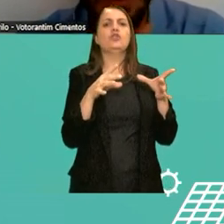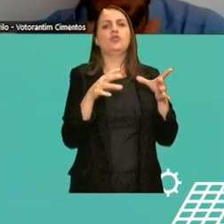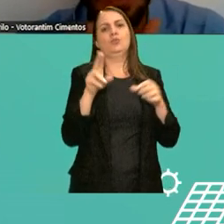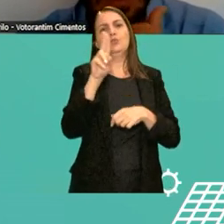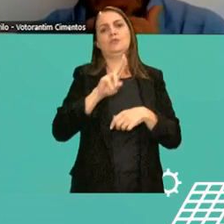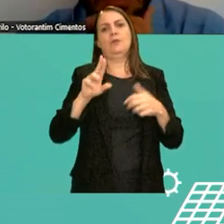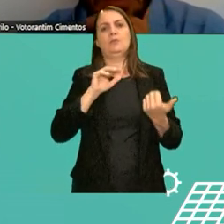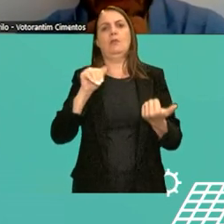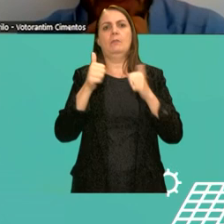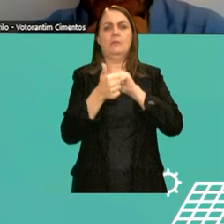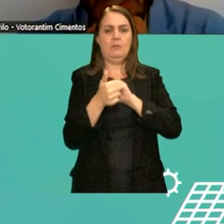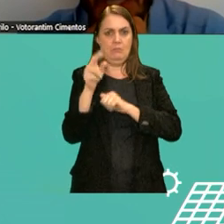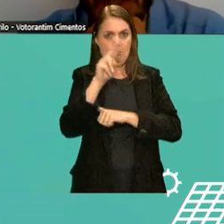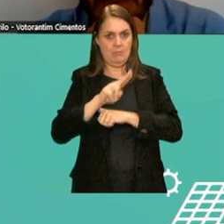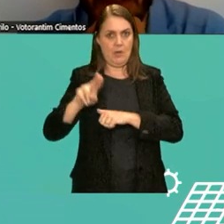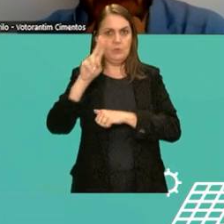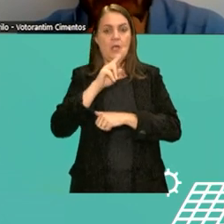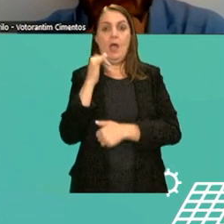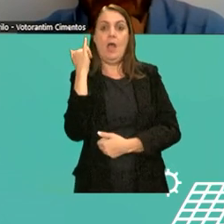energy